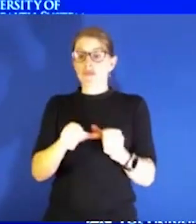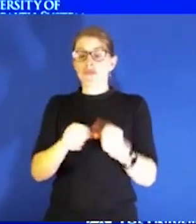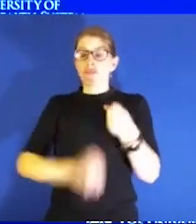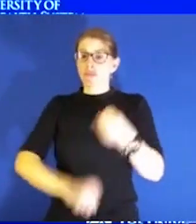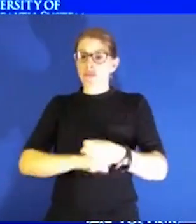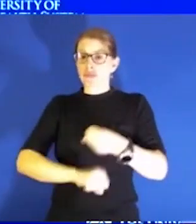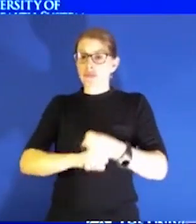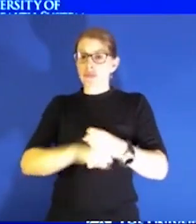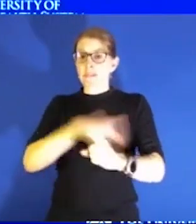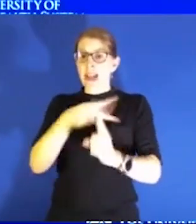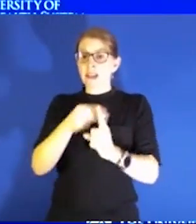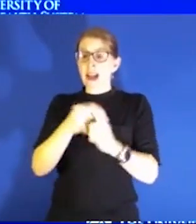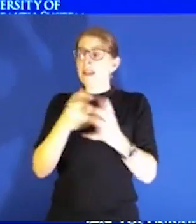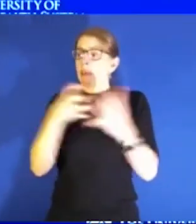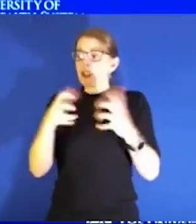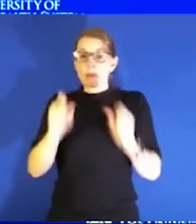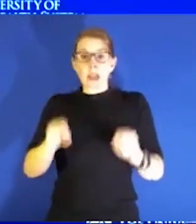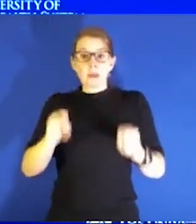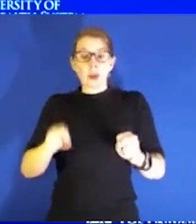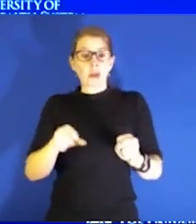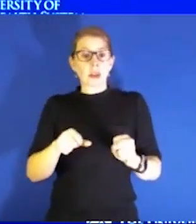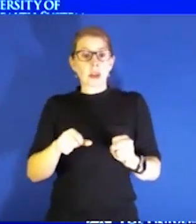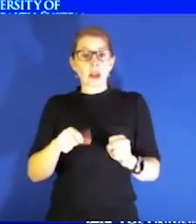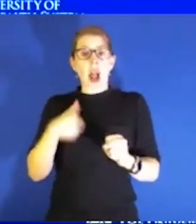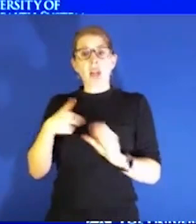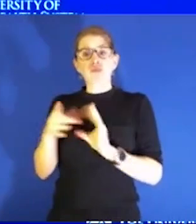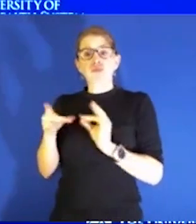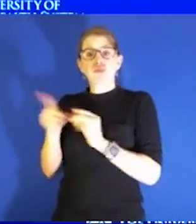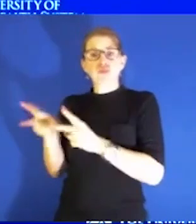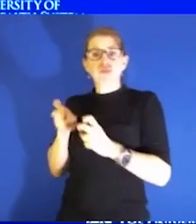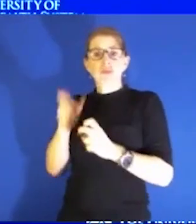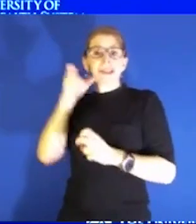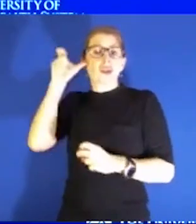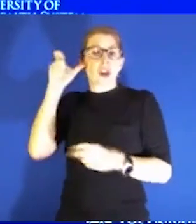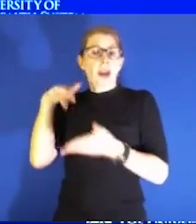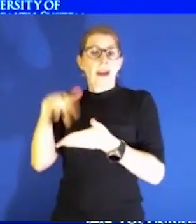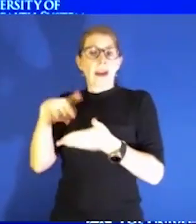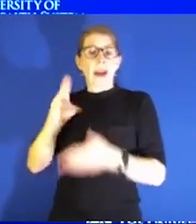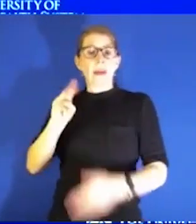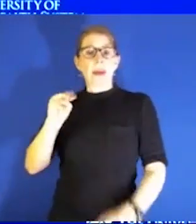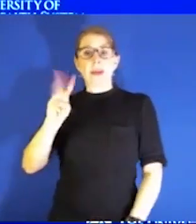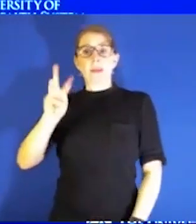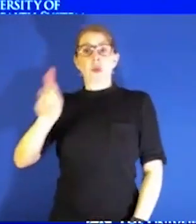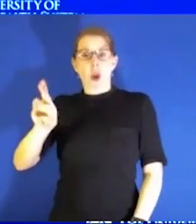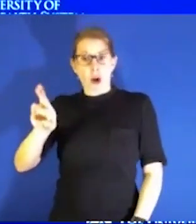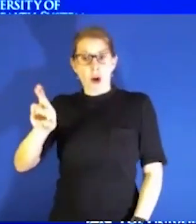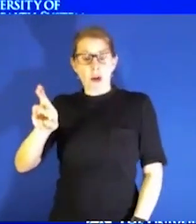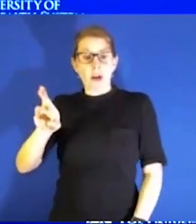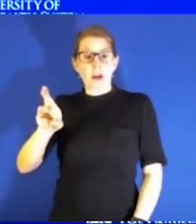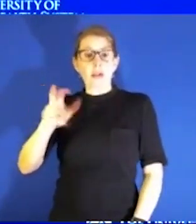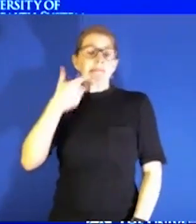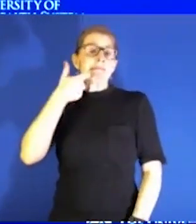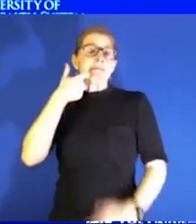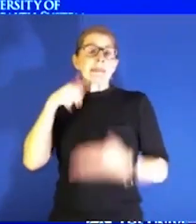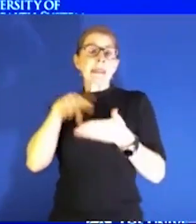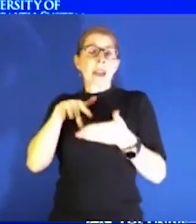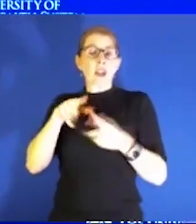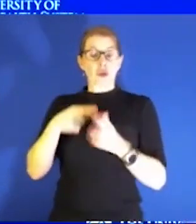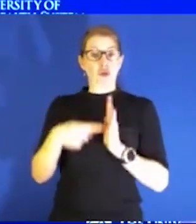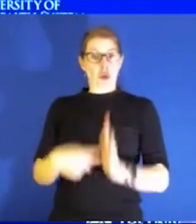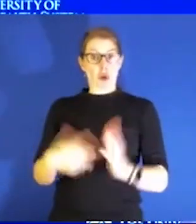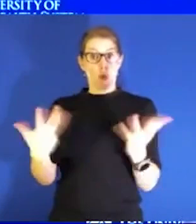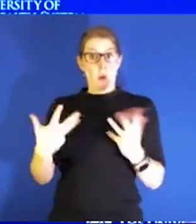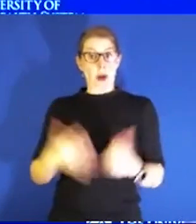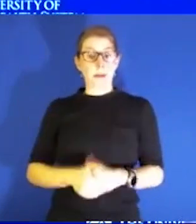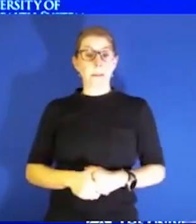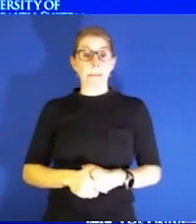vaccination as much as possible. I referenced this study yesterday in MMWR. A recent study did show that, those people who